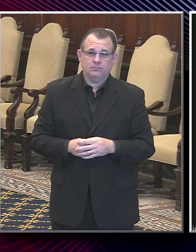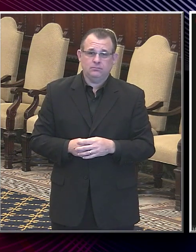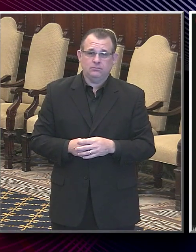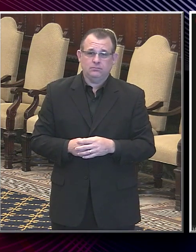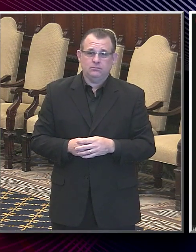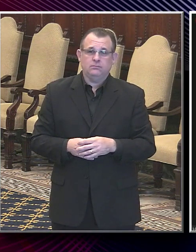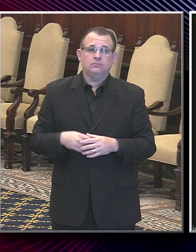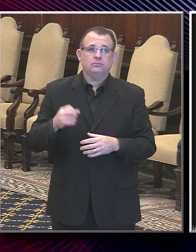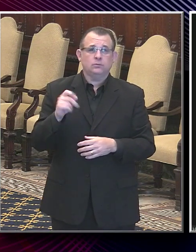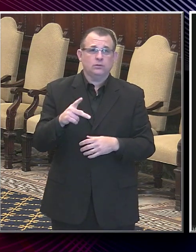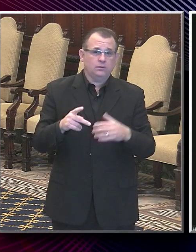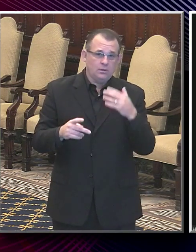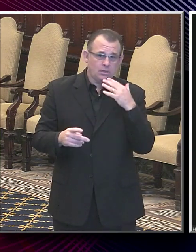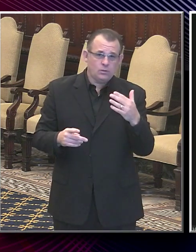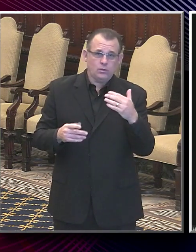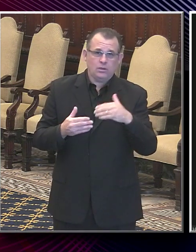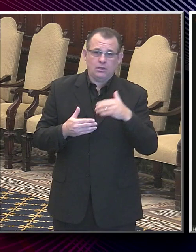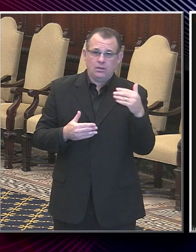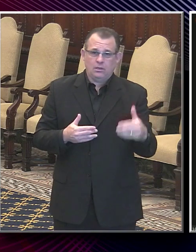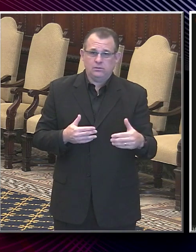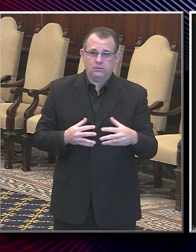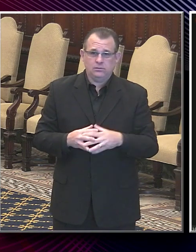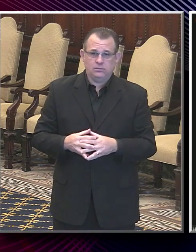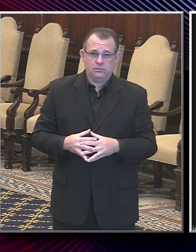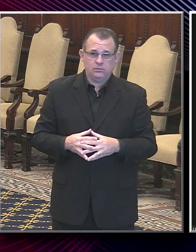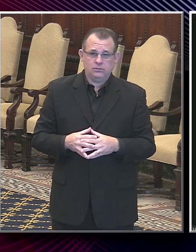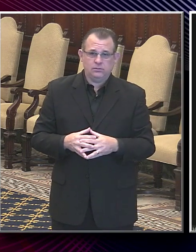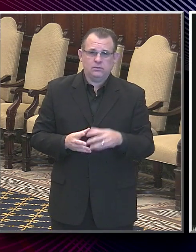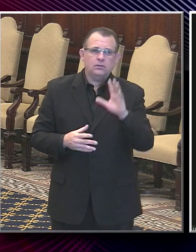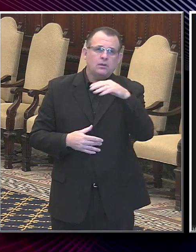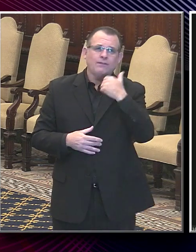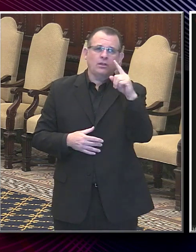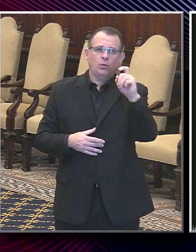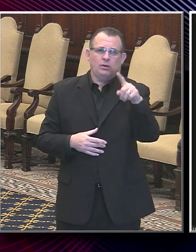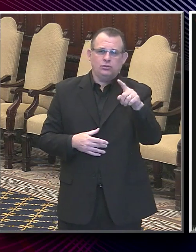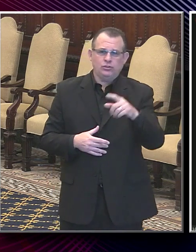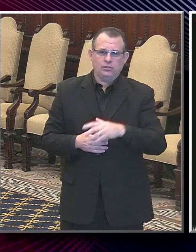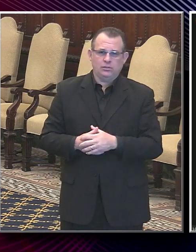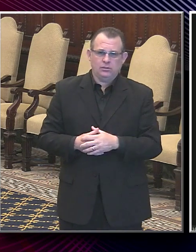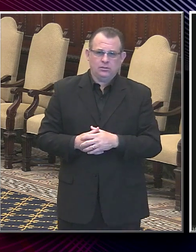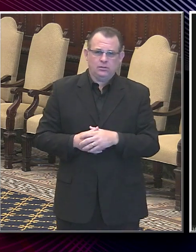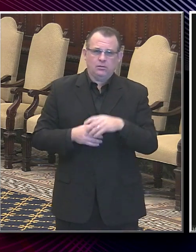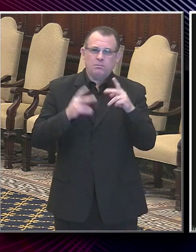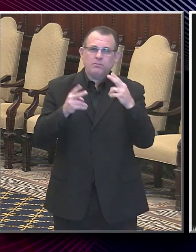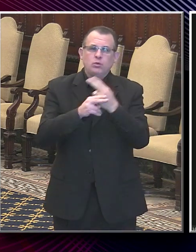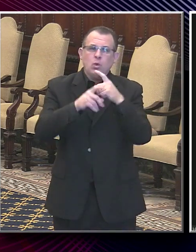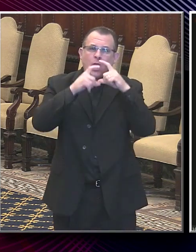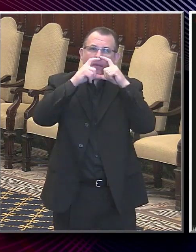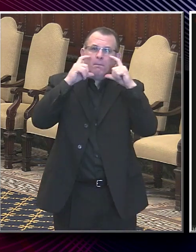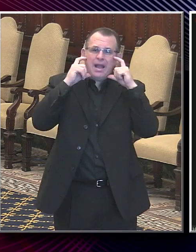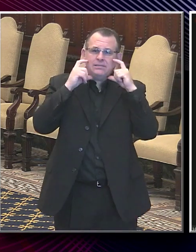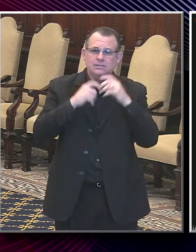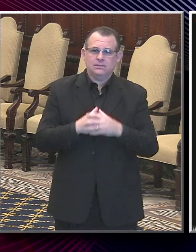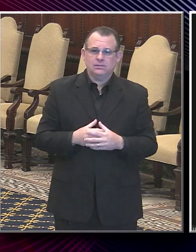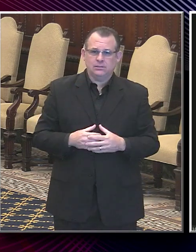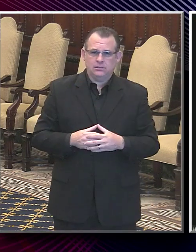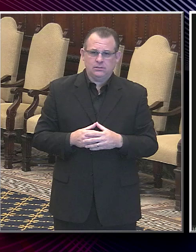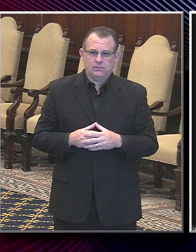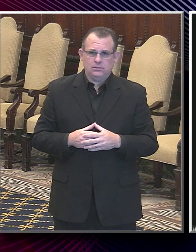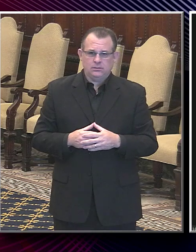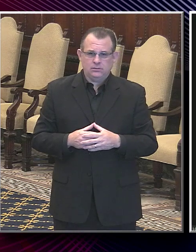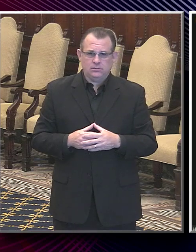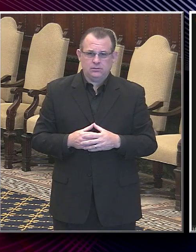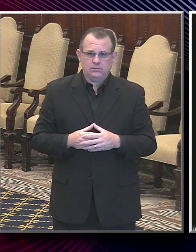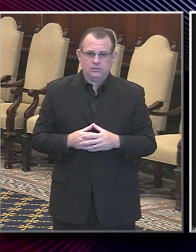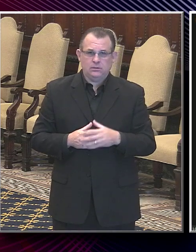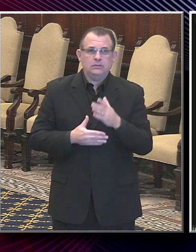All right. I also have another question regarding people wearing masks. It's clear that some people are choosing